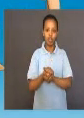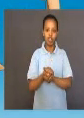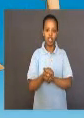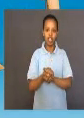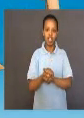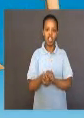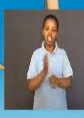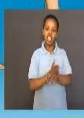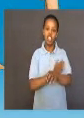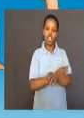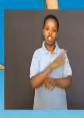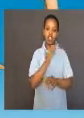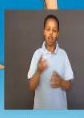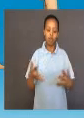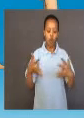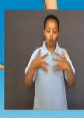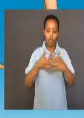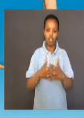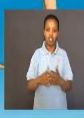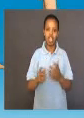advanced and more complex.